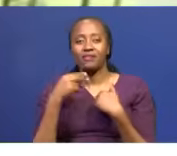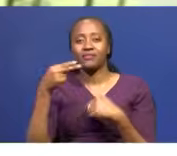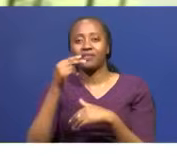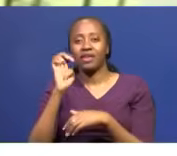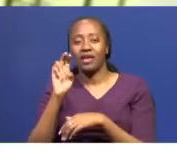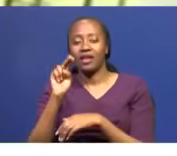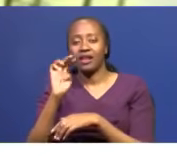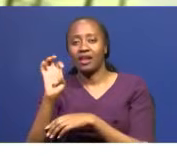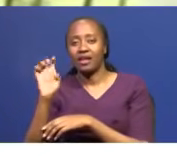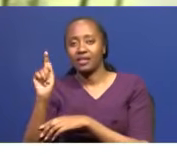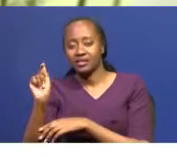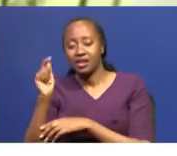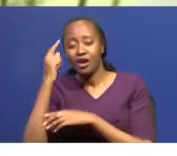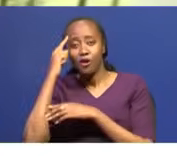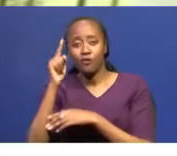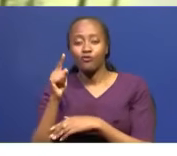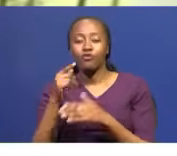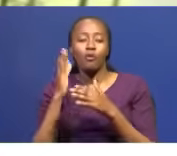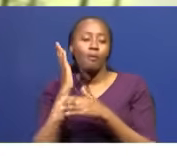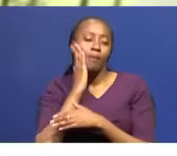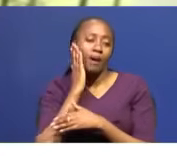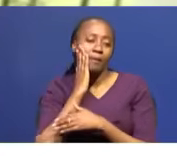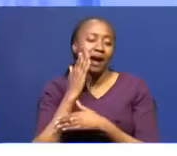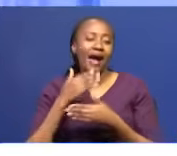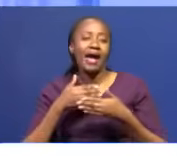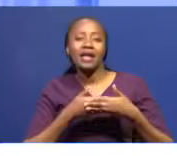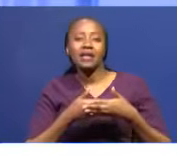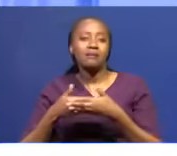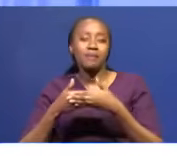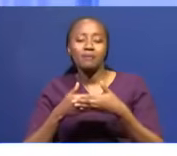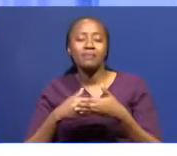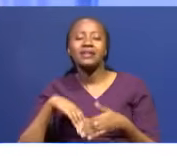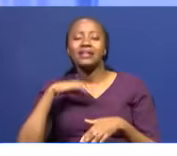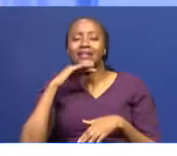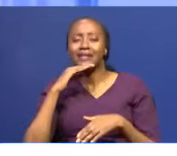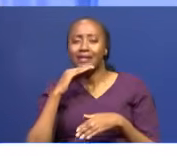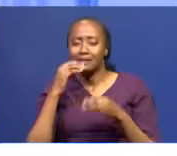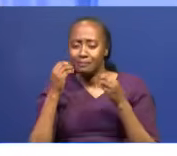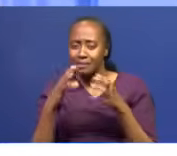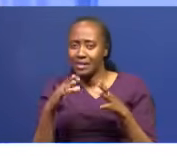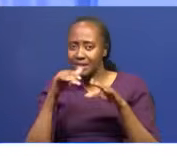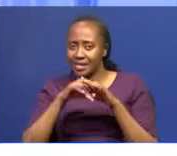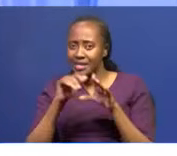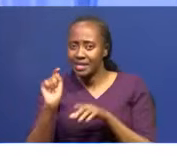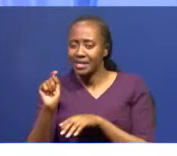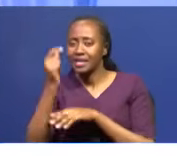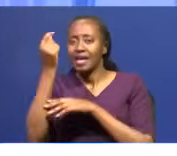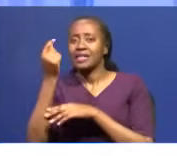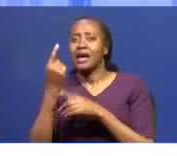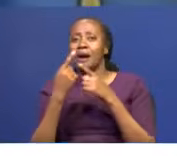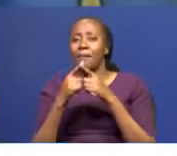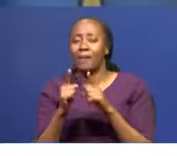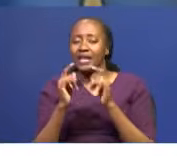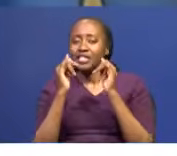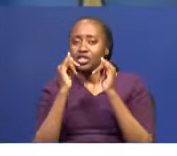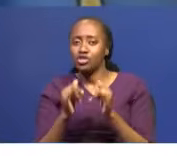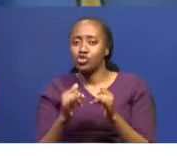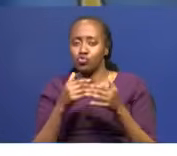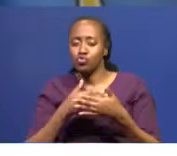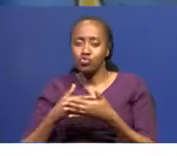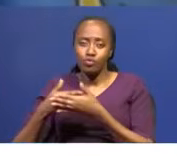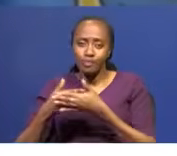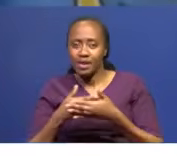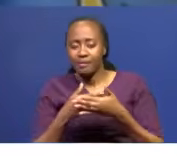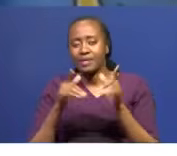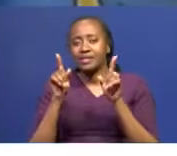preventable maternal and newborn deaths in Kenya. Dr. Edward Serem, head of reproductive, maternal, newborn, child and